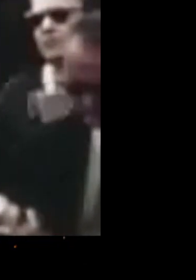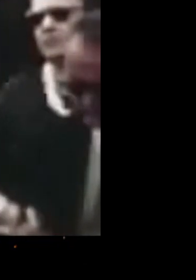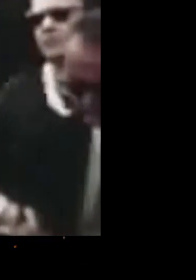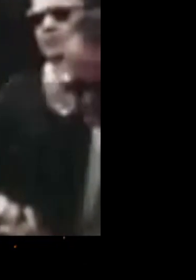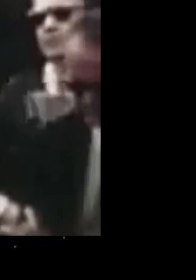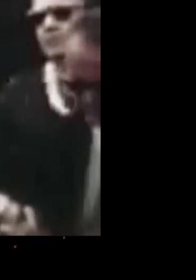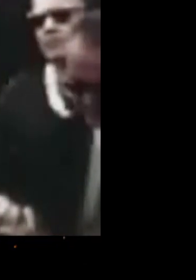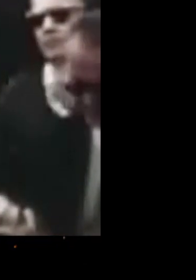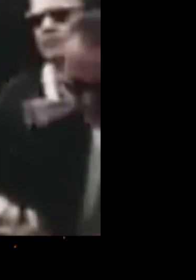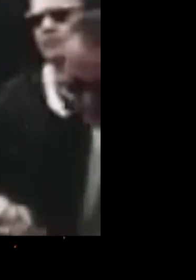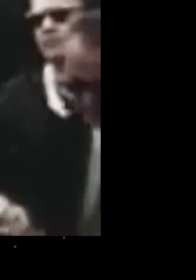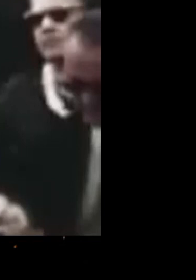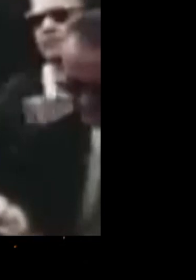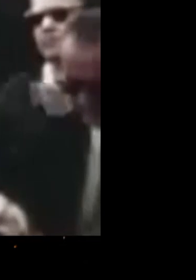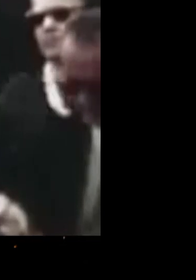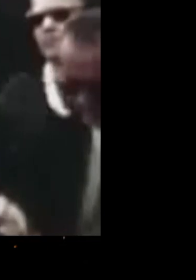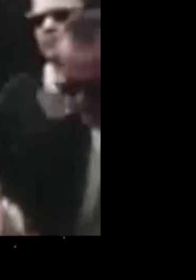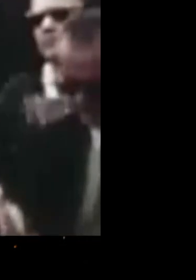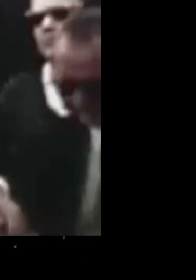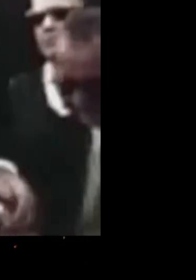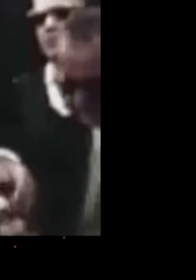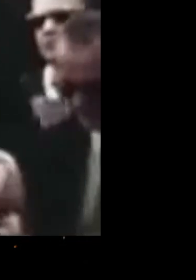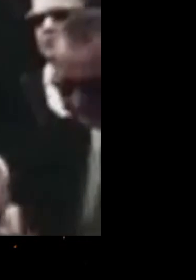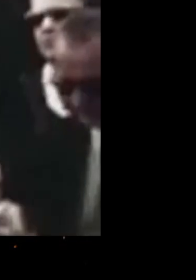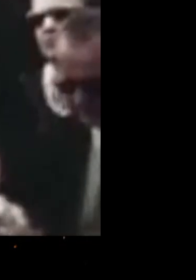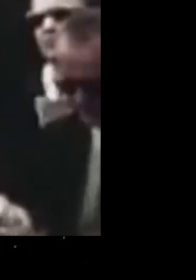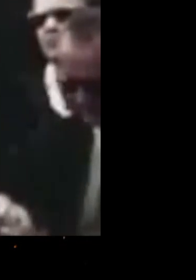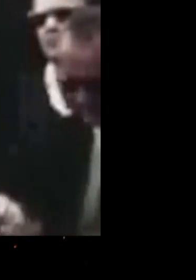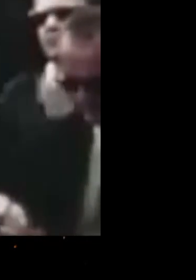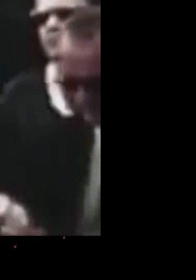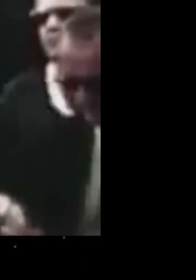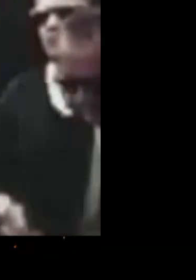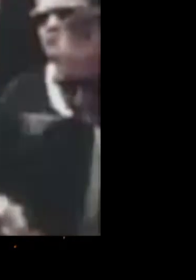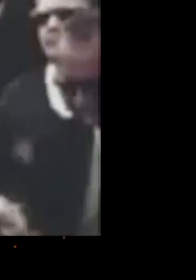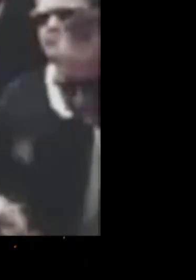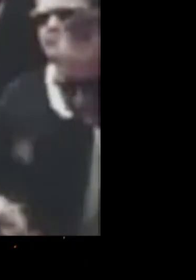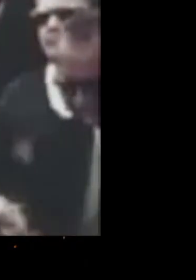are unwilling to postpone, and one we intend to win, and the others too.